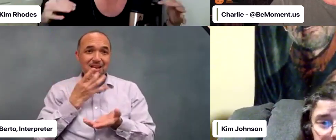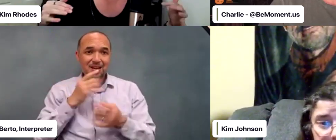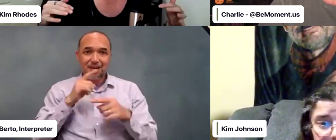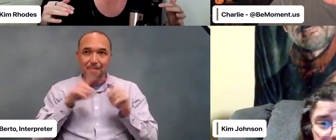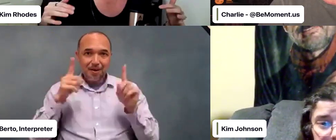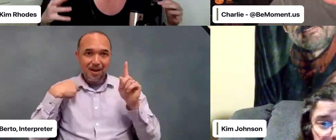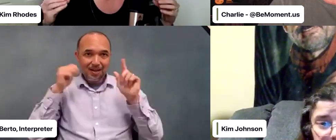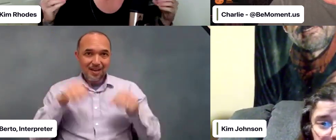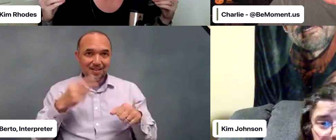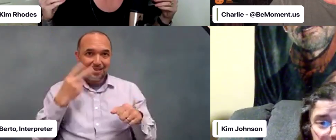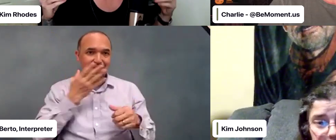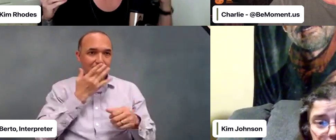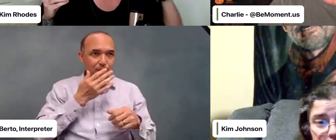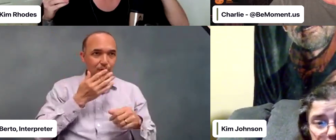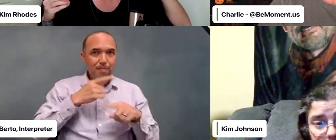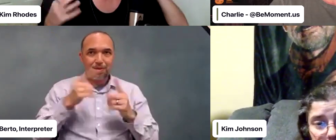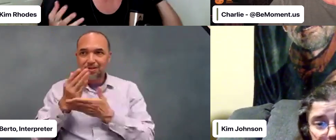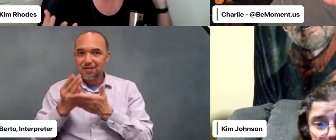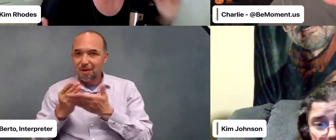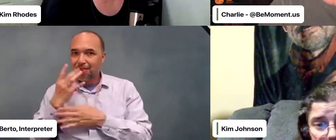I can't see. So